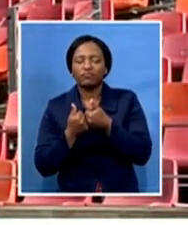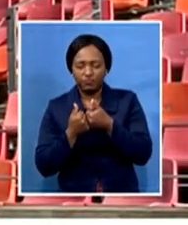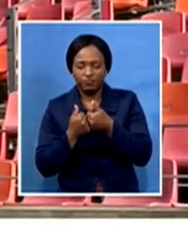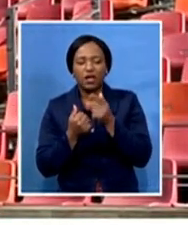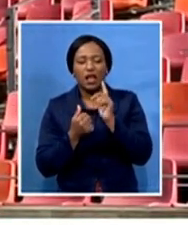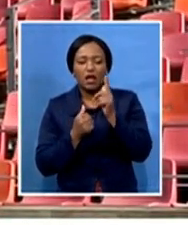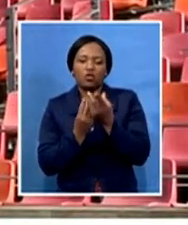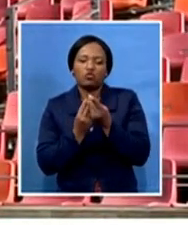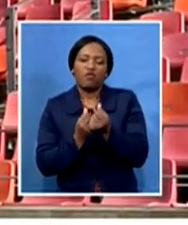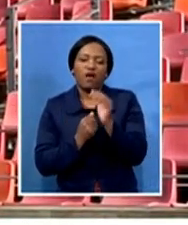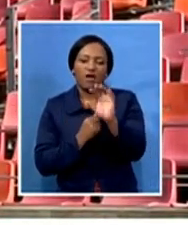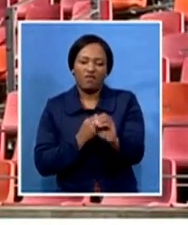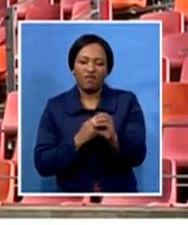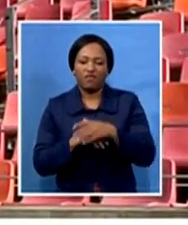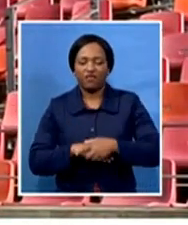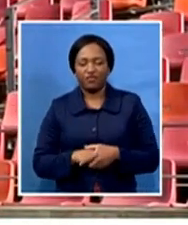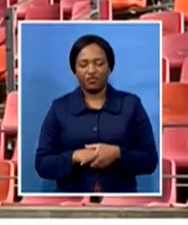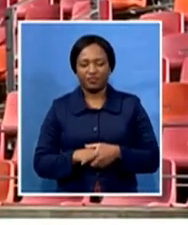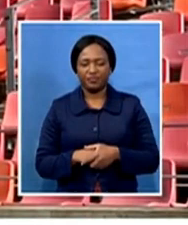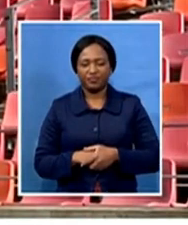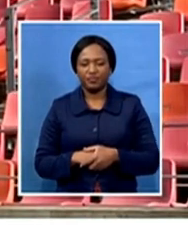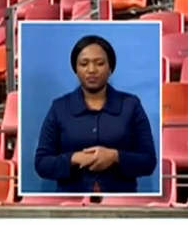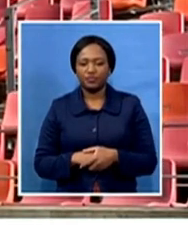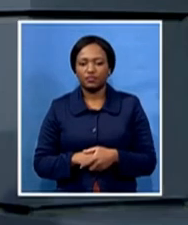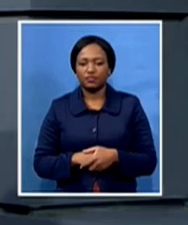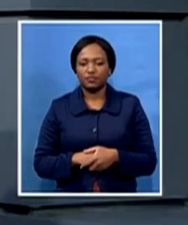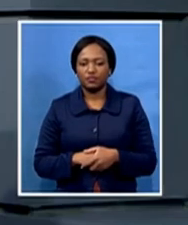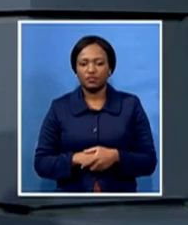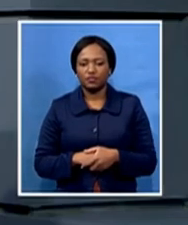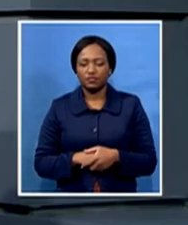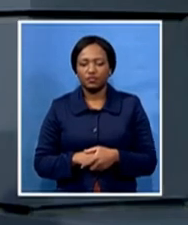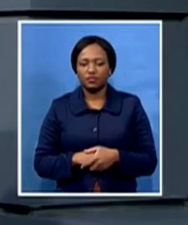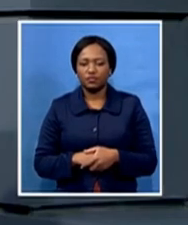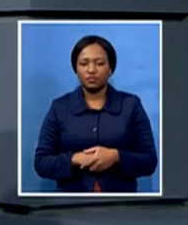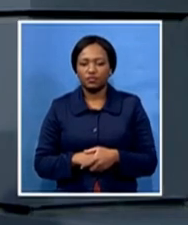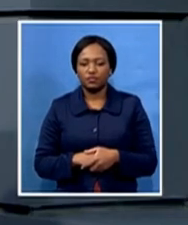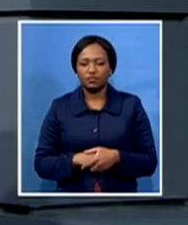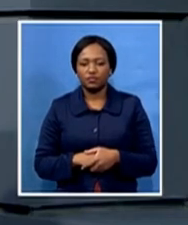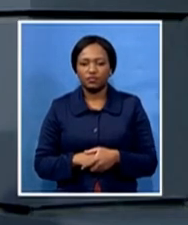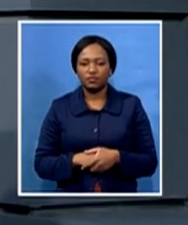Fekisi, SABC News, Port Elizabeth. The Nelson Mandela Museum